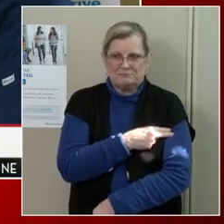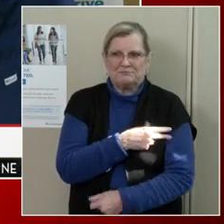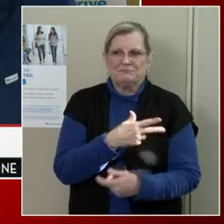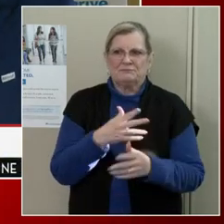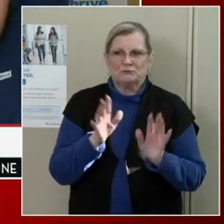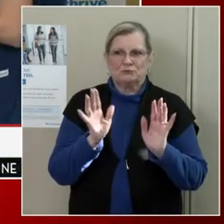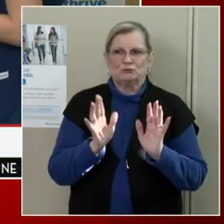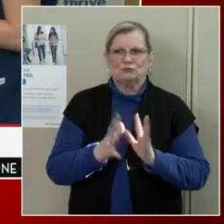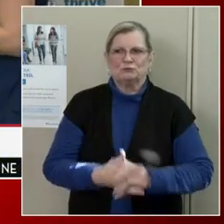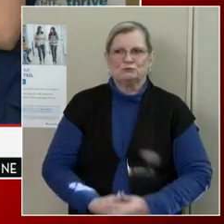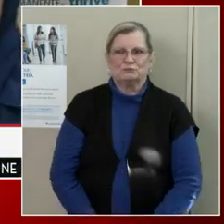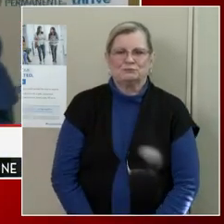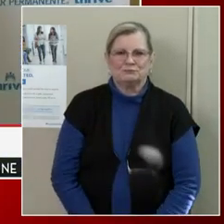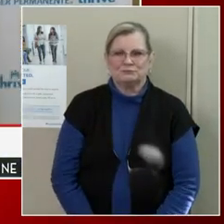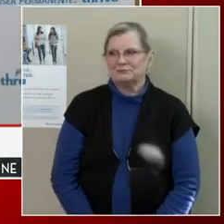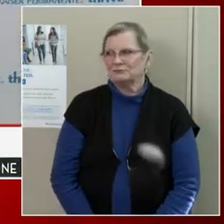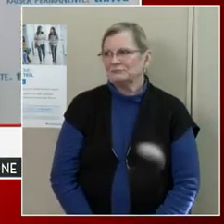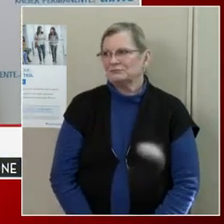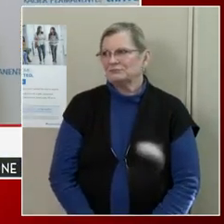Thank you.